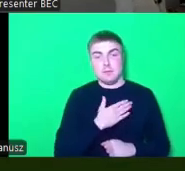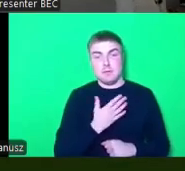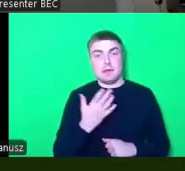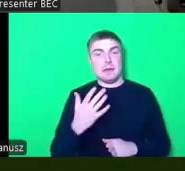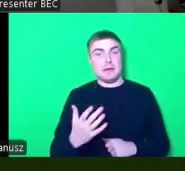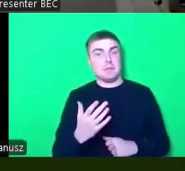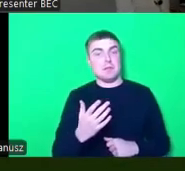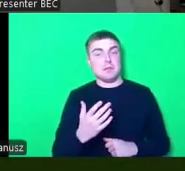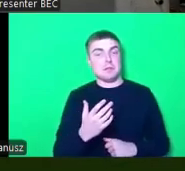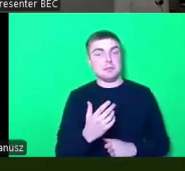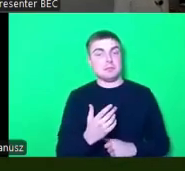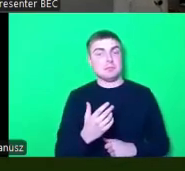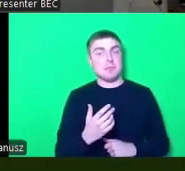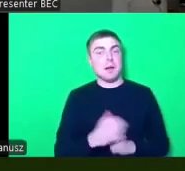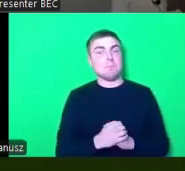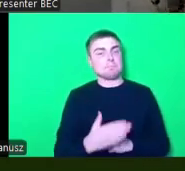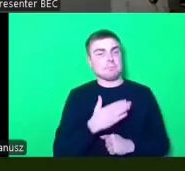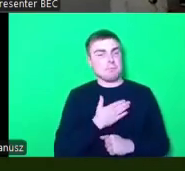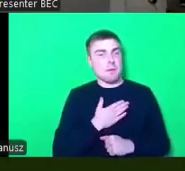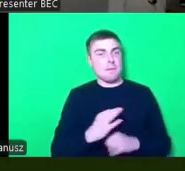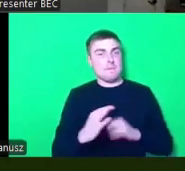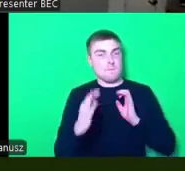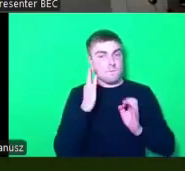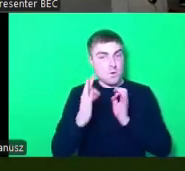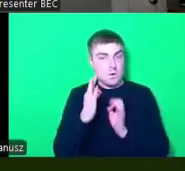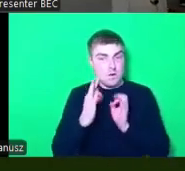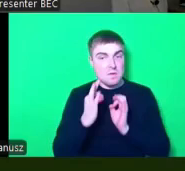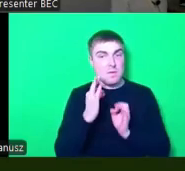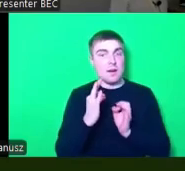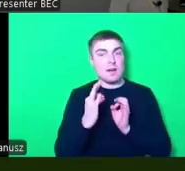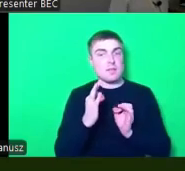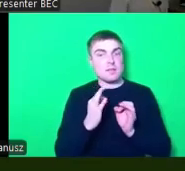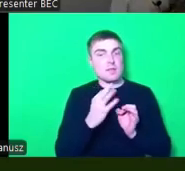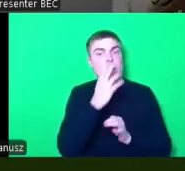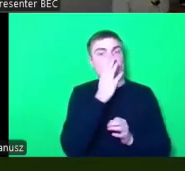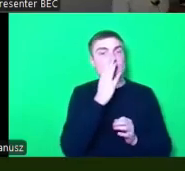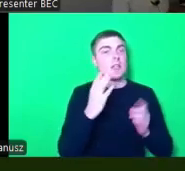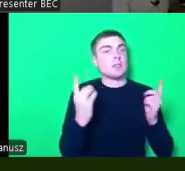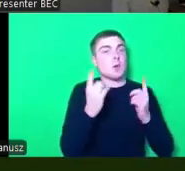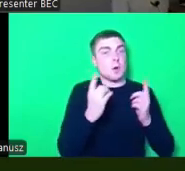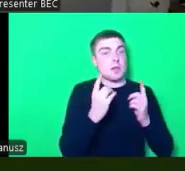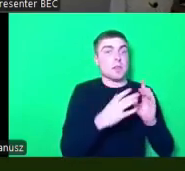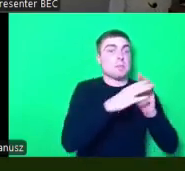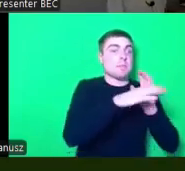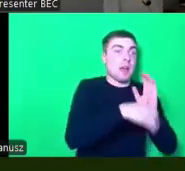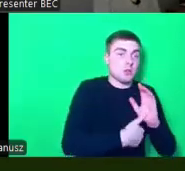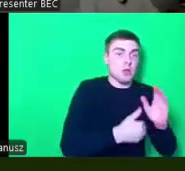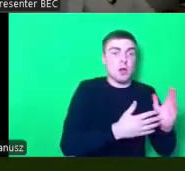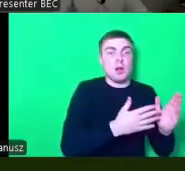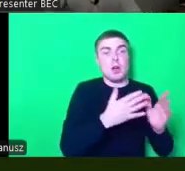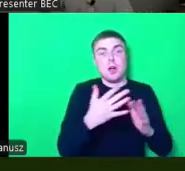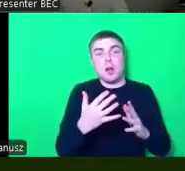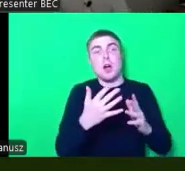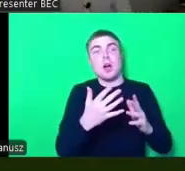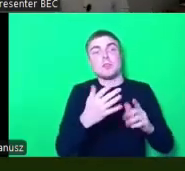an urban setting. We measured their thermal comfort. We measured their stress levels. We brought them in